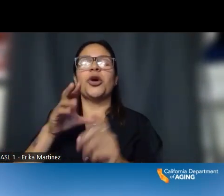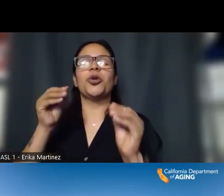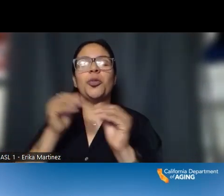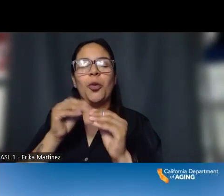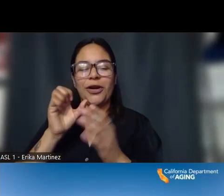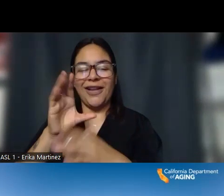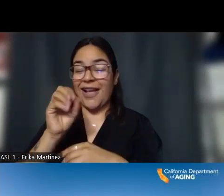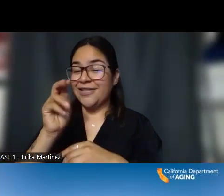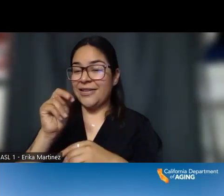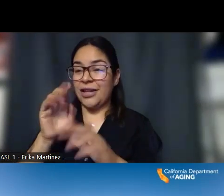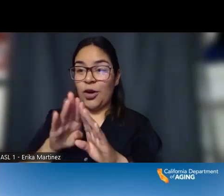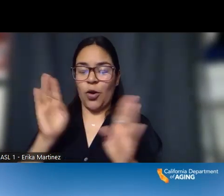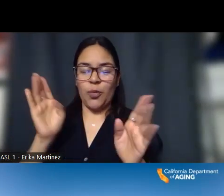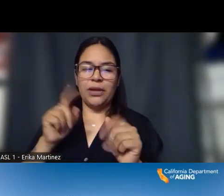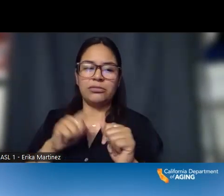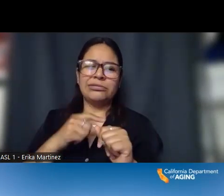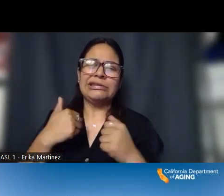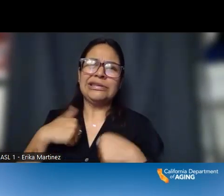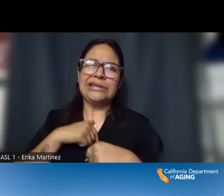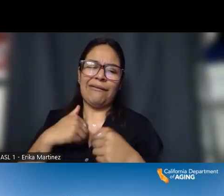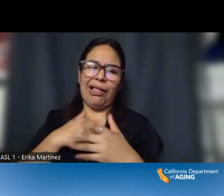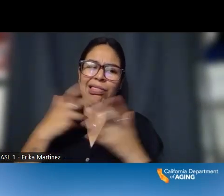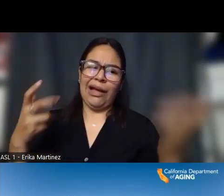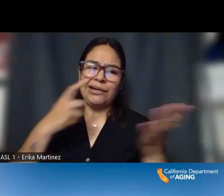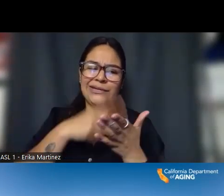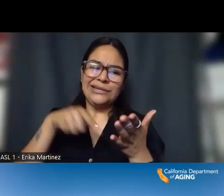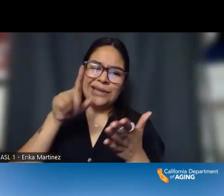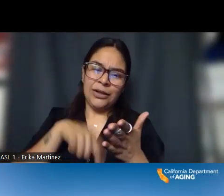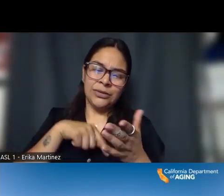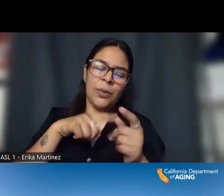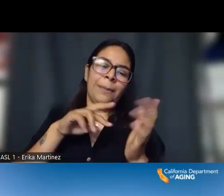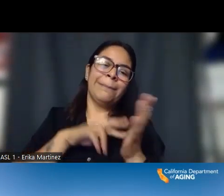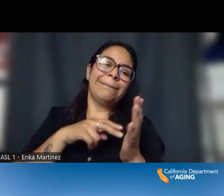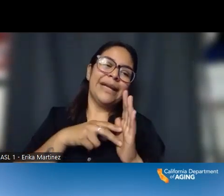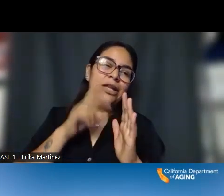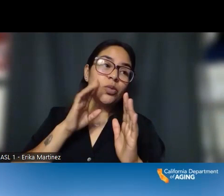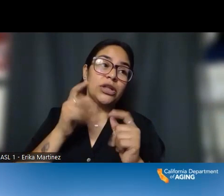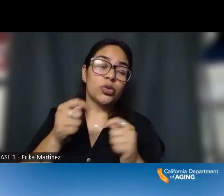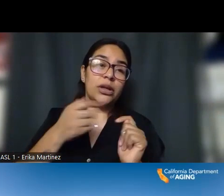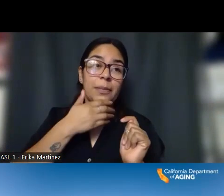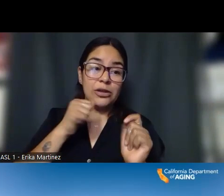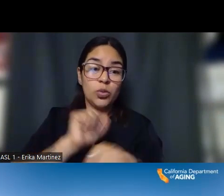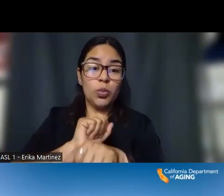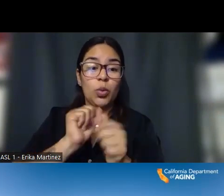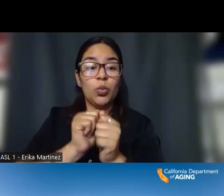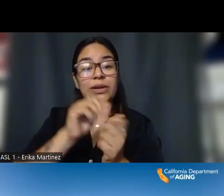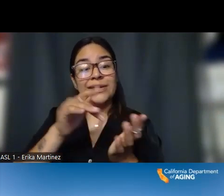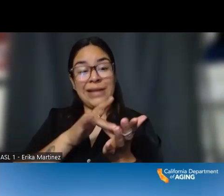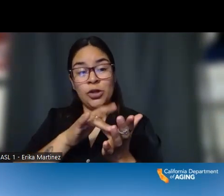We've had a lot of denials. A big part of our job is going out and educating facilities. We've worked closely with our partners at the Department of Public